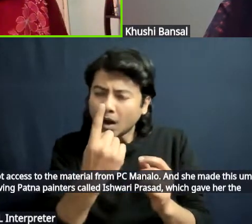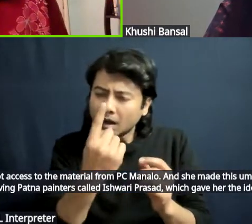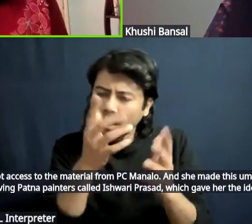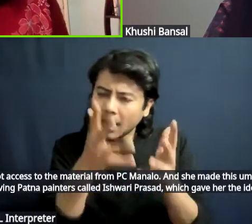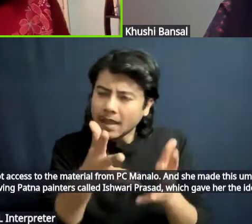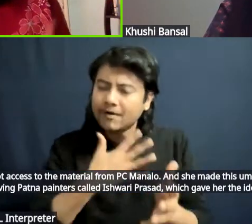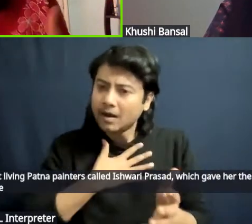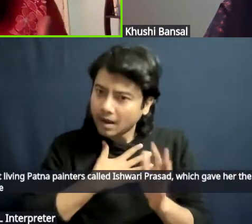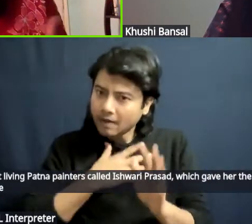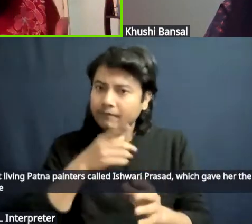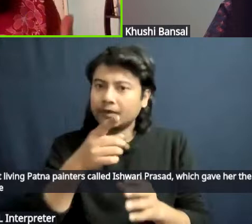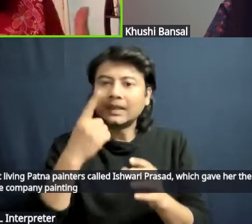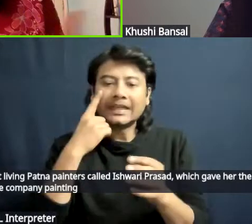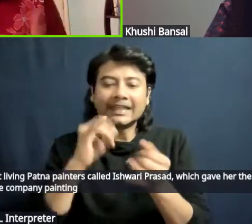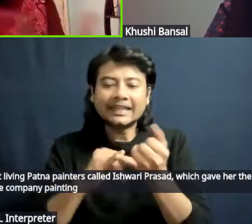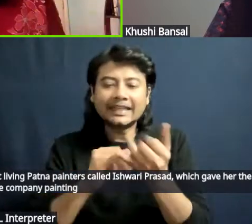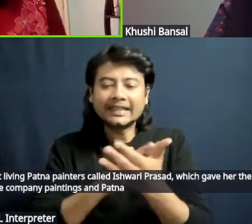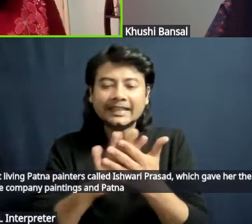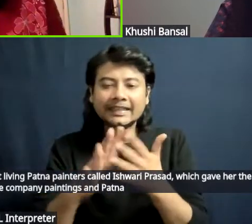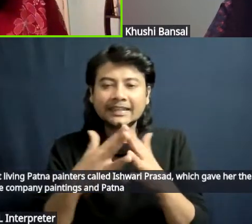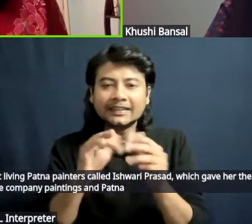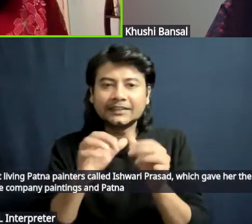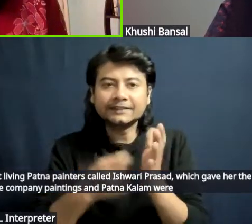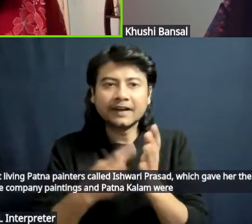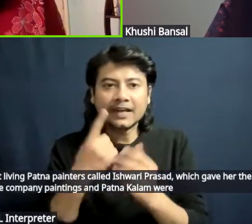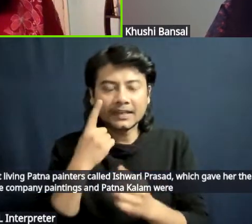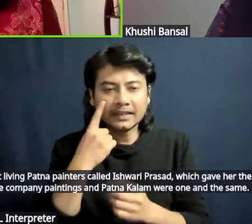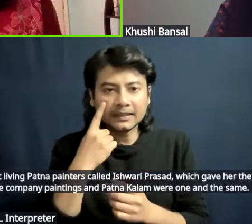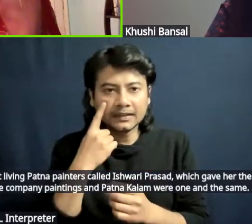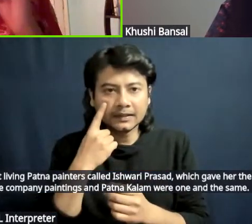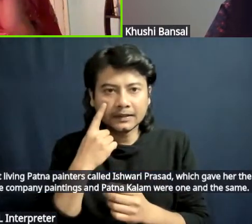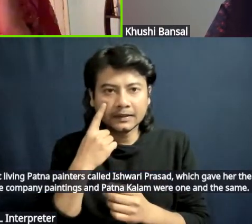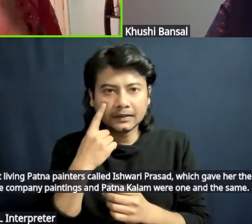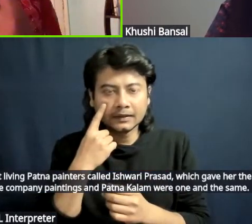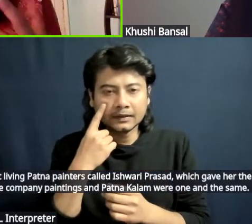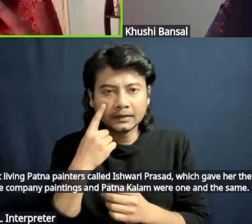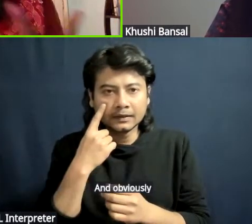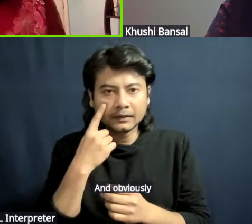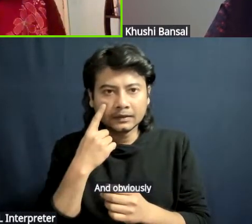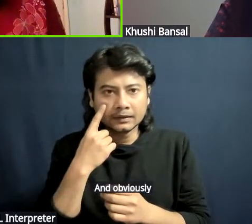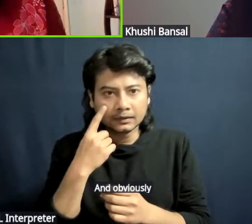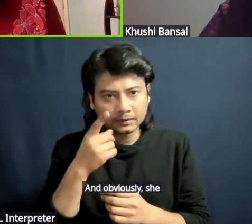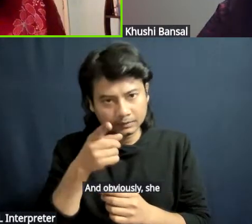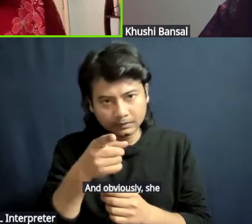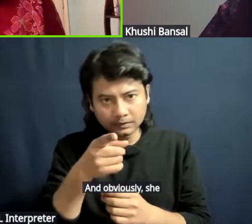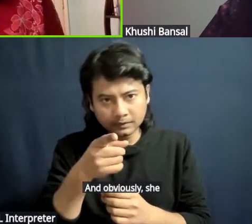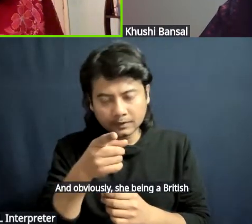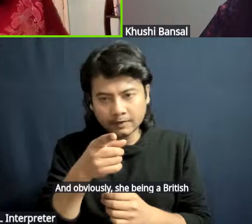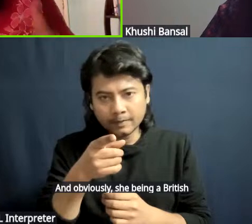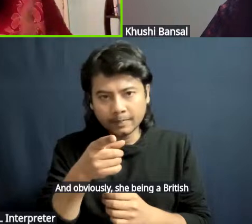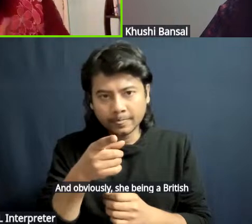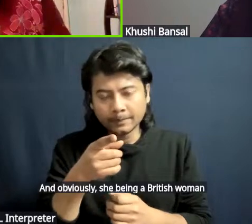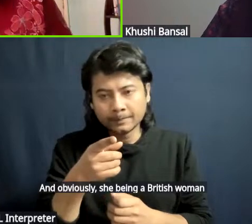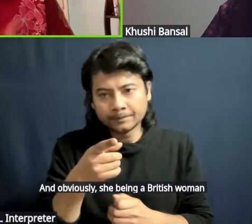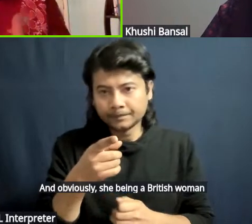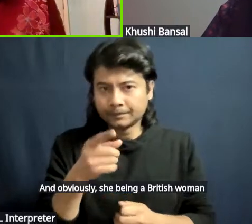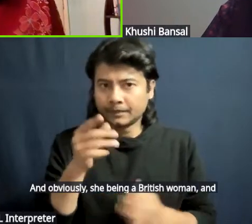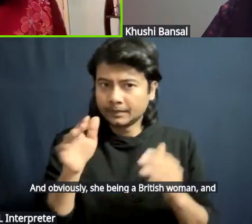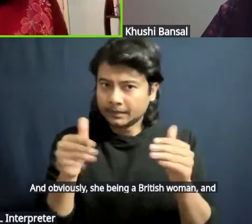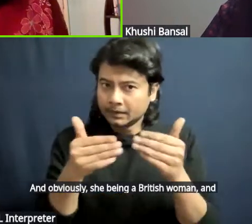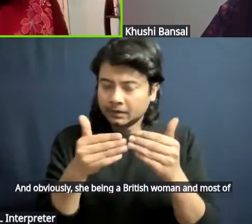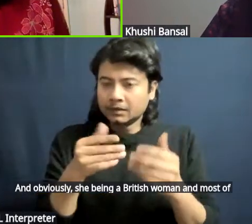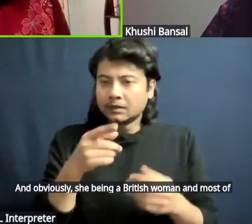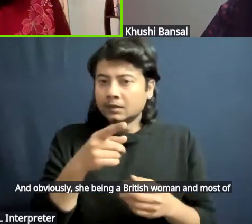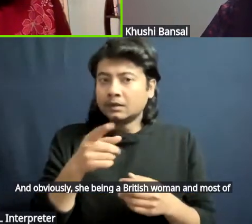company paintings and Patna Kalam were one and the same. And obviously, she being a British woman, and most of this